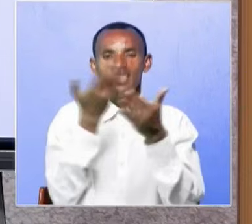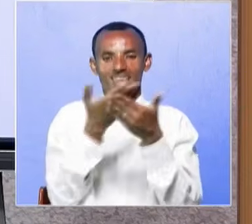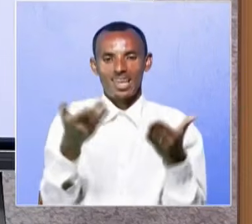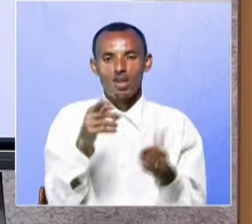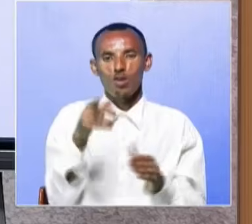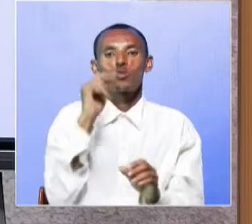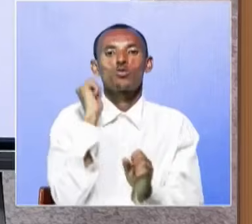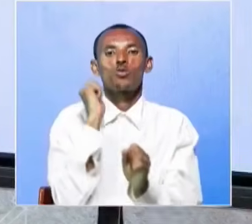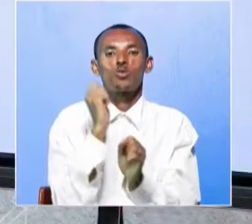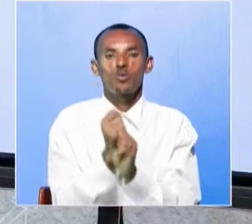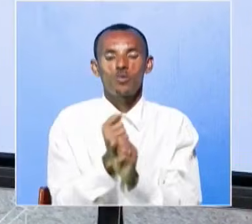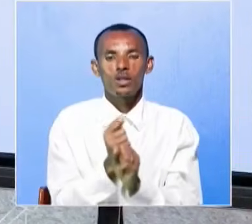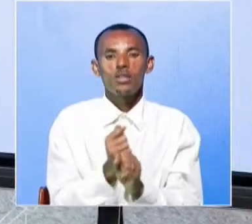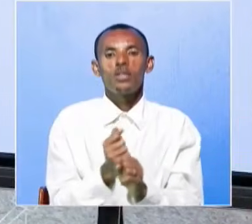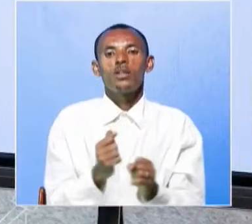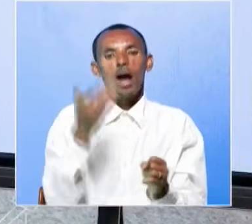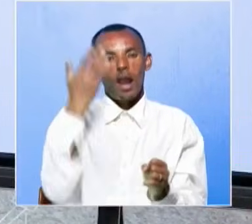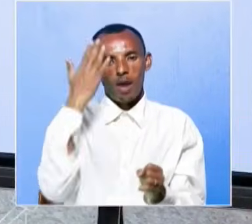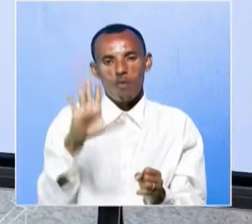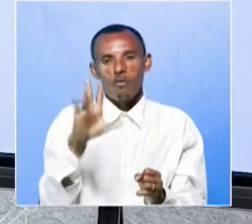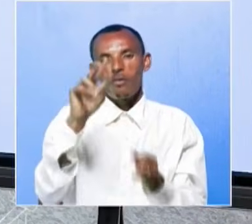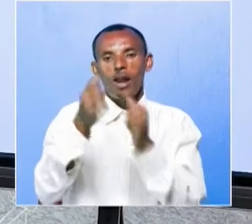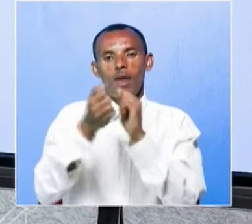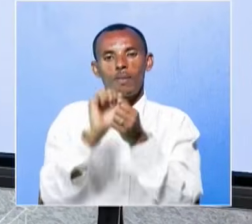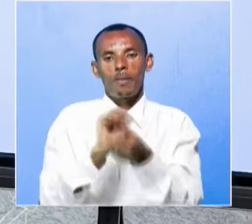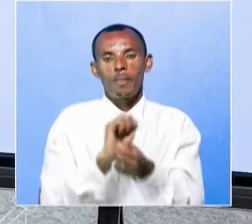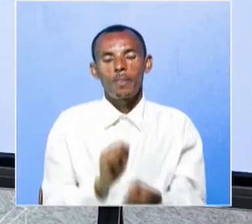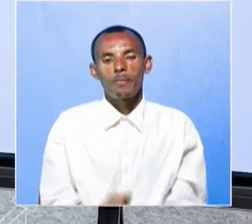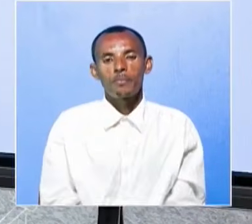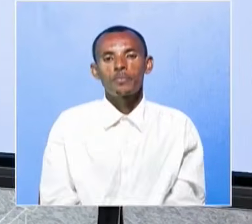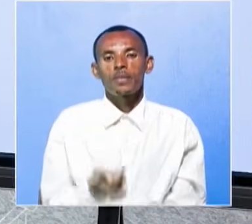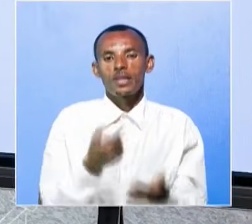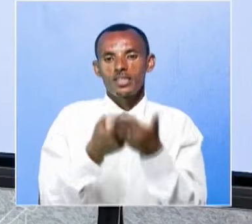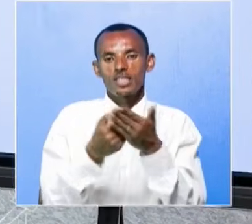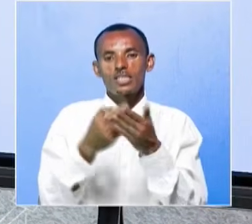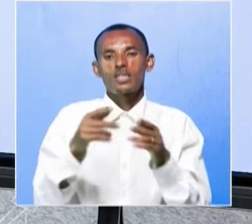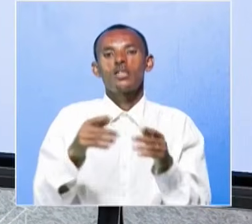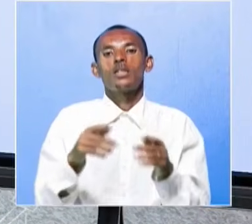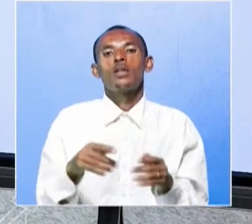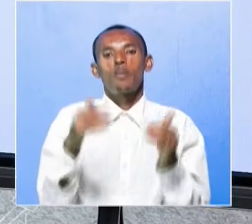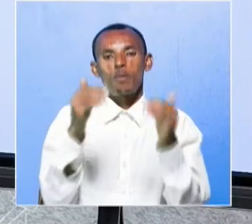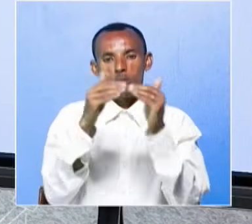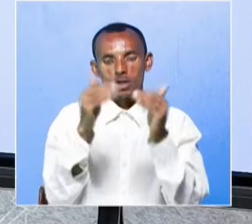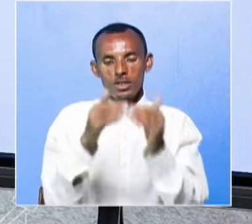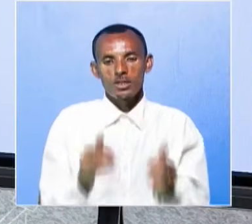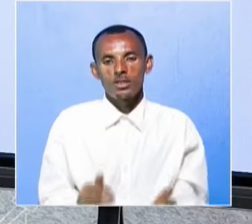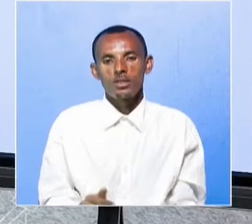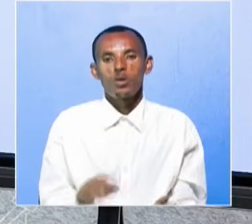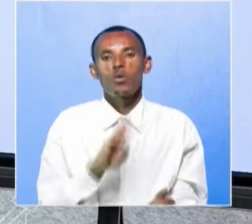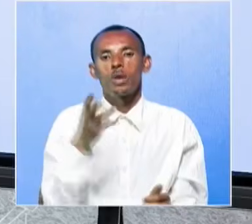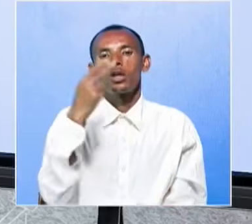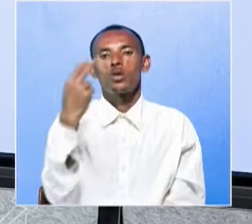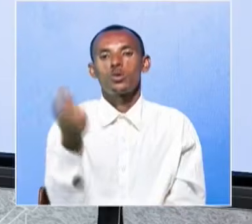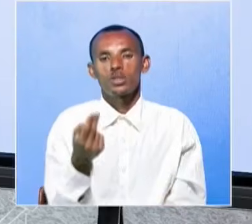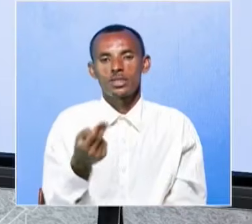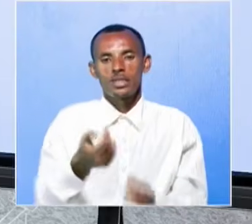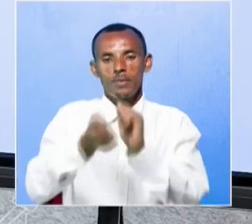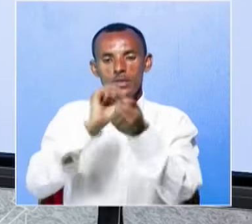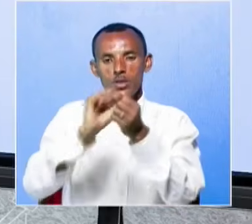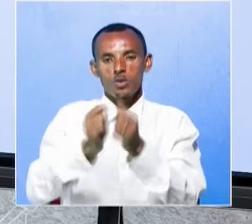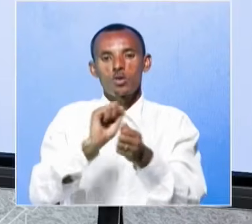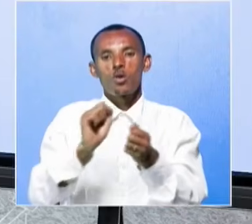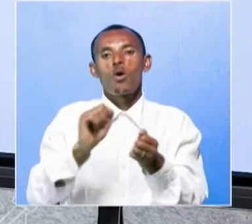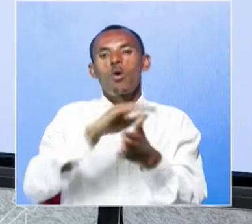to follow to find the unknown variables. So in this proportion, we will substitute